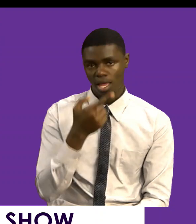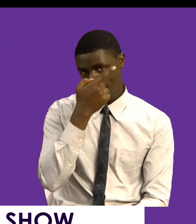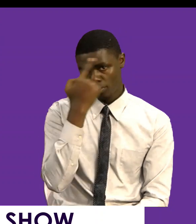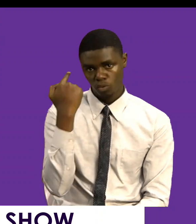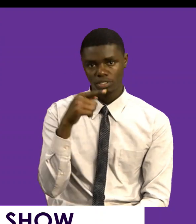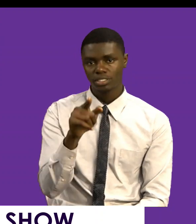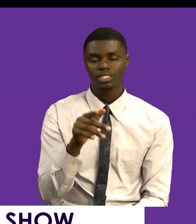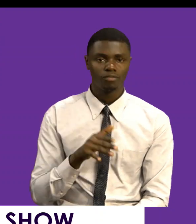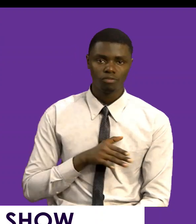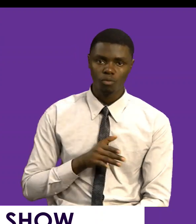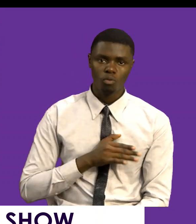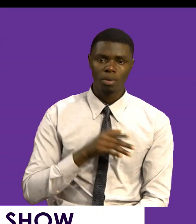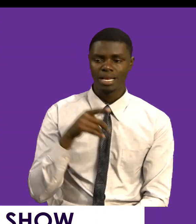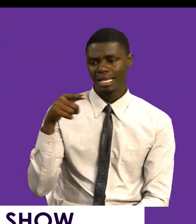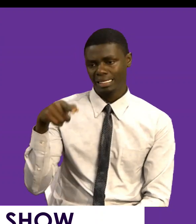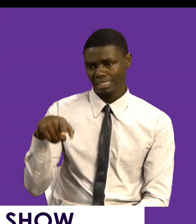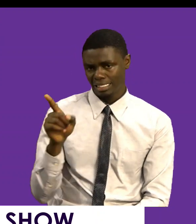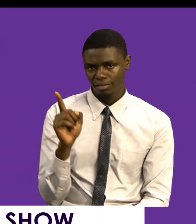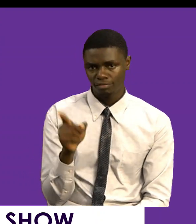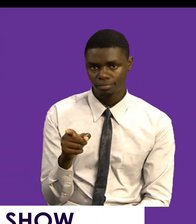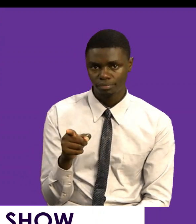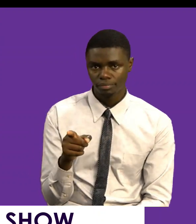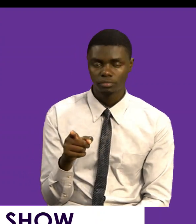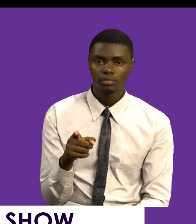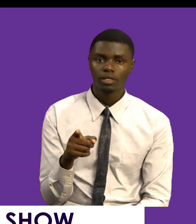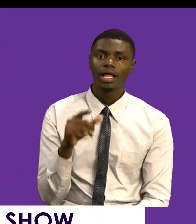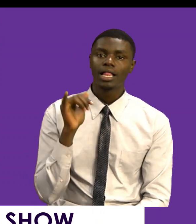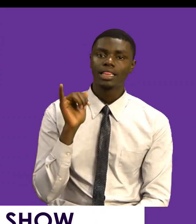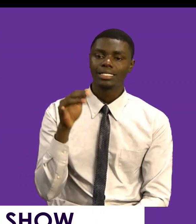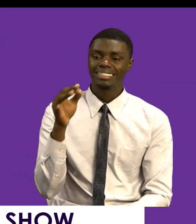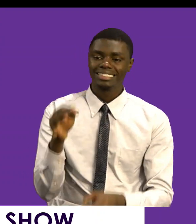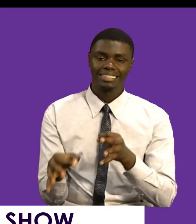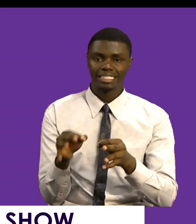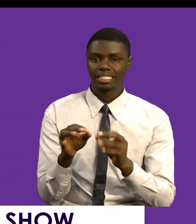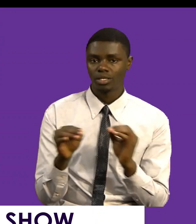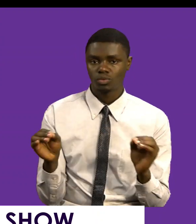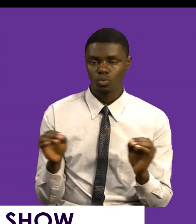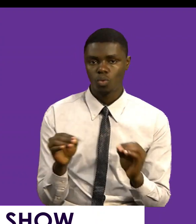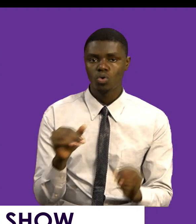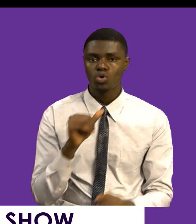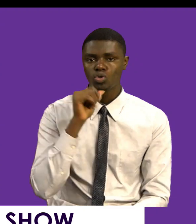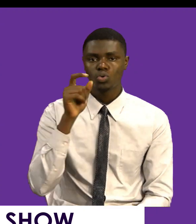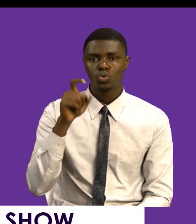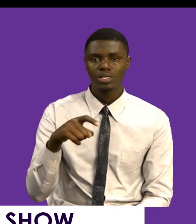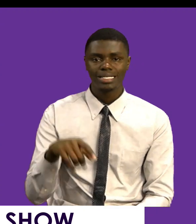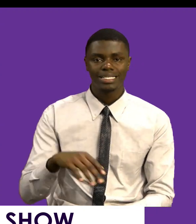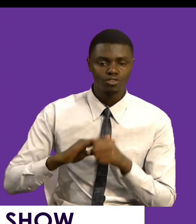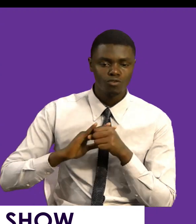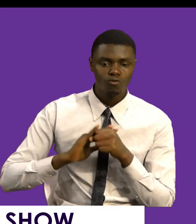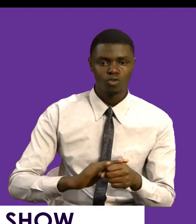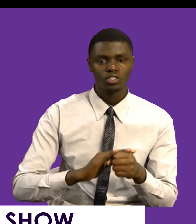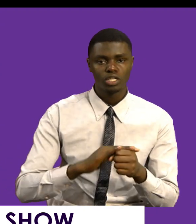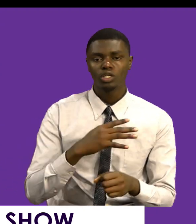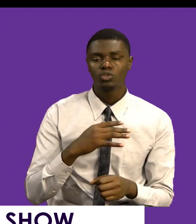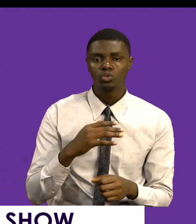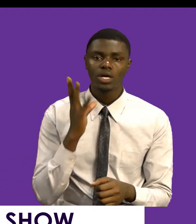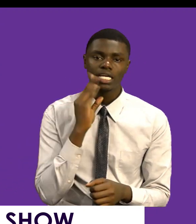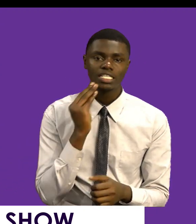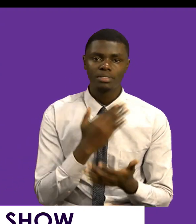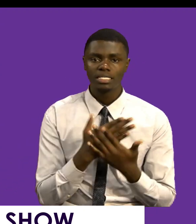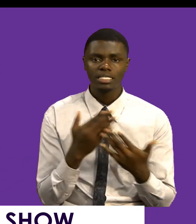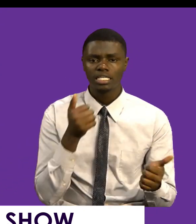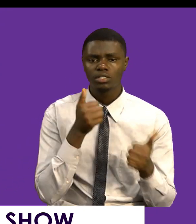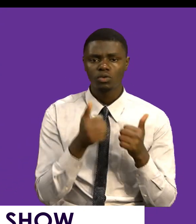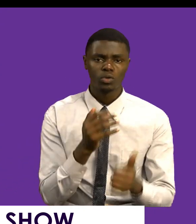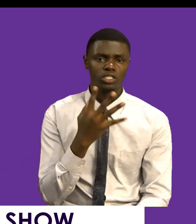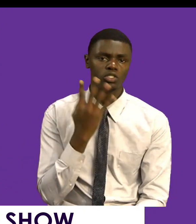woman. That in itself is an injustice. You don't need to be forced to go through things that you do not